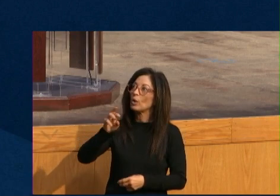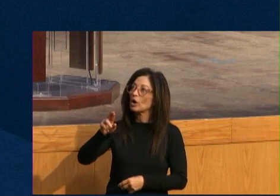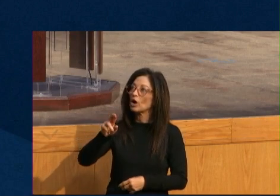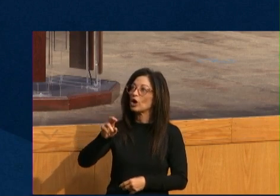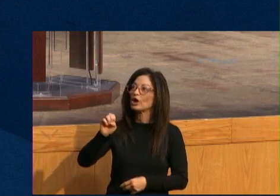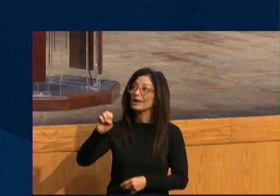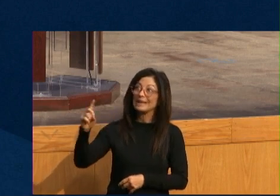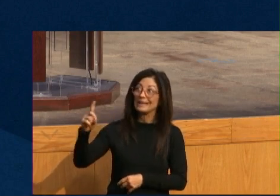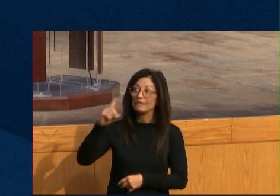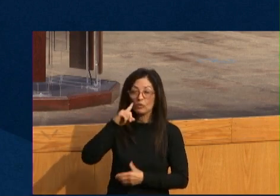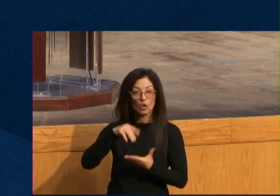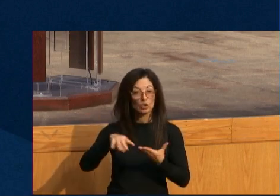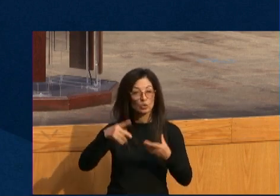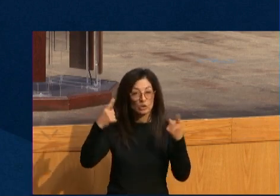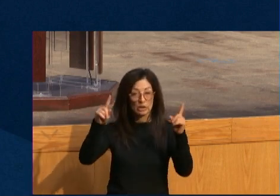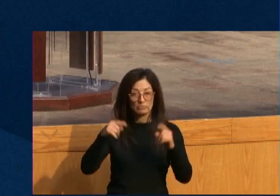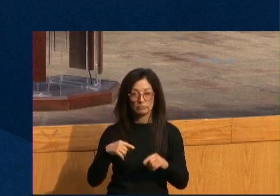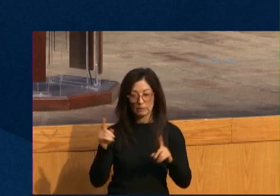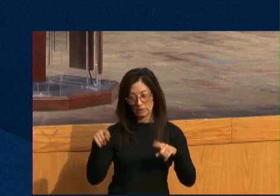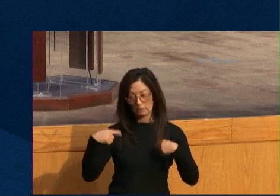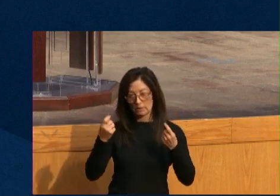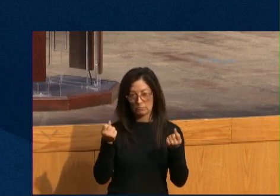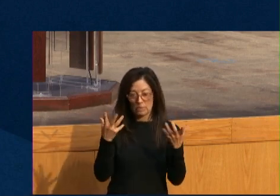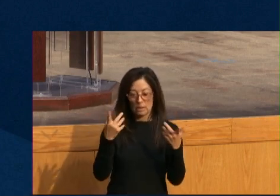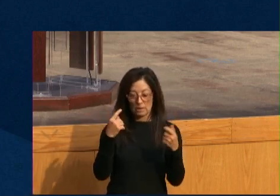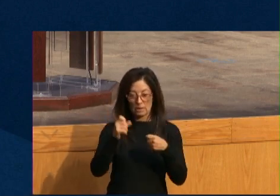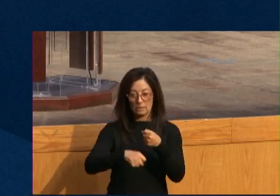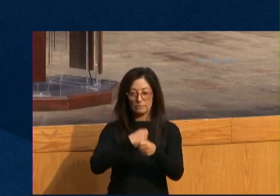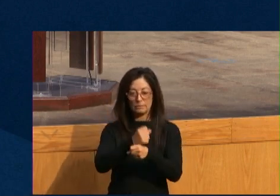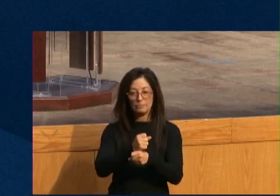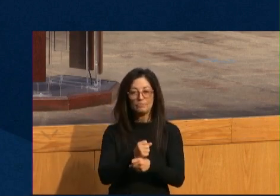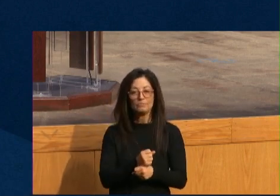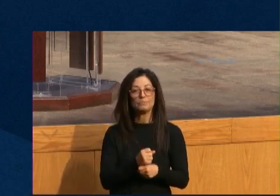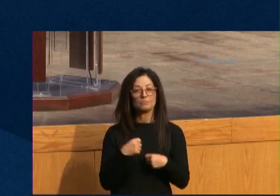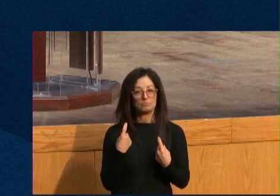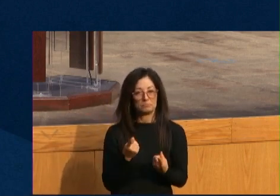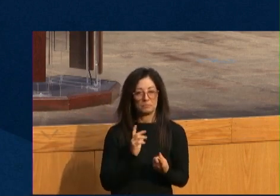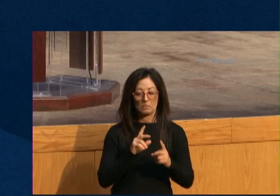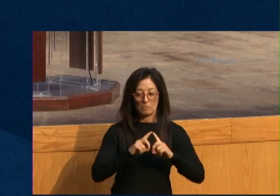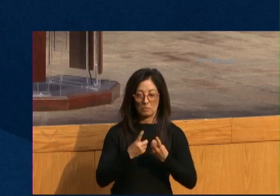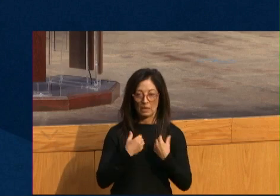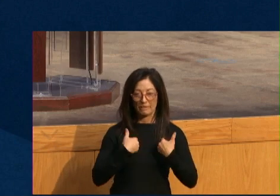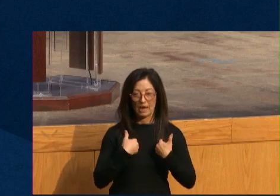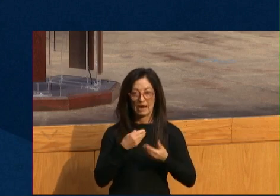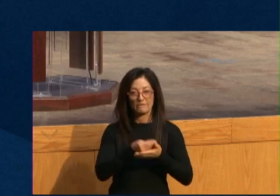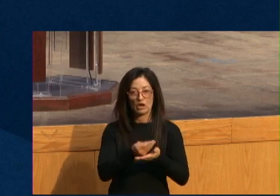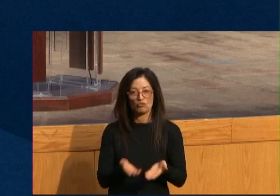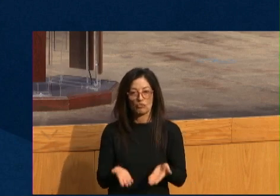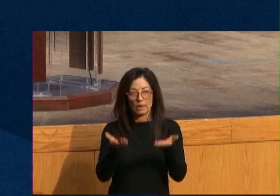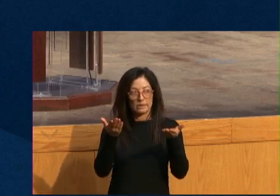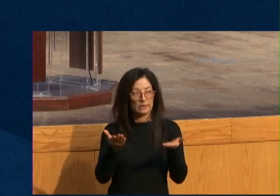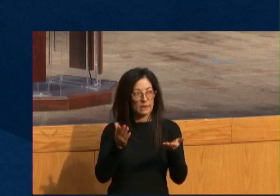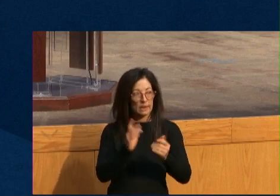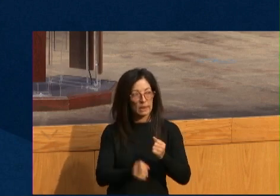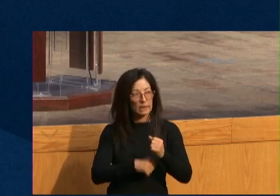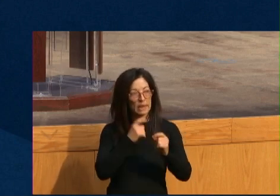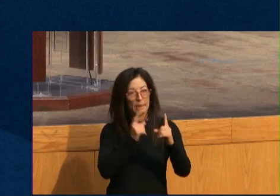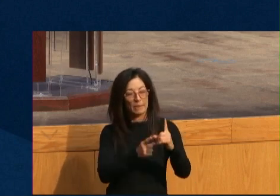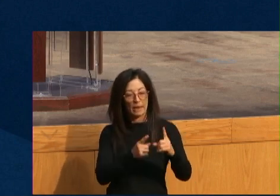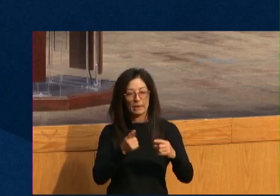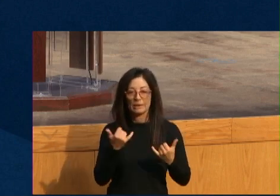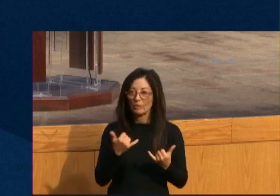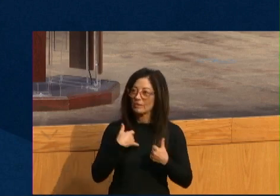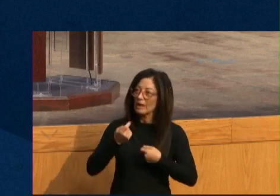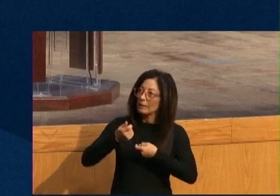been many years since our district has undertaken a fundraising campaign. COVID put a little bit of a delay. We